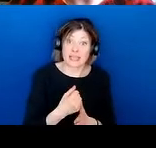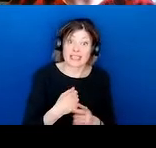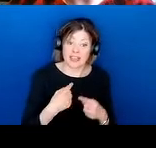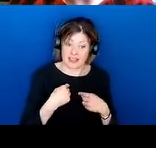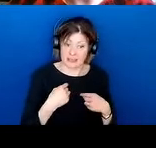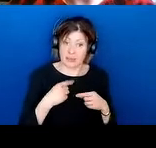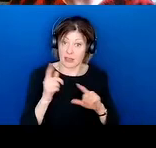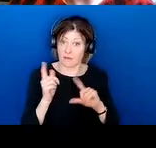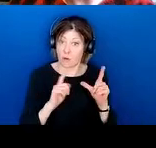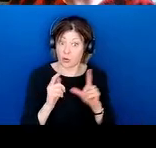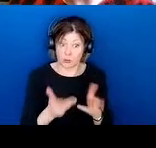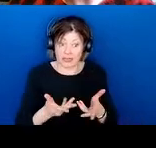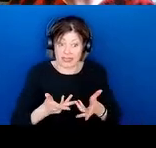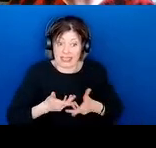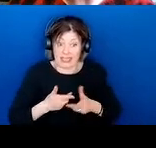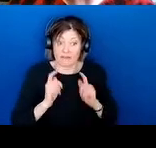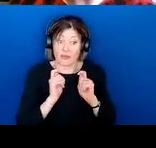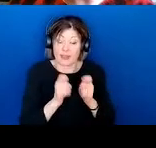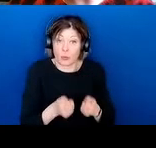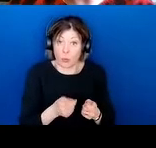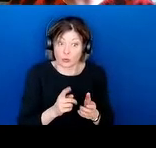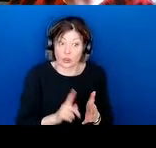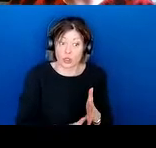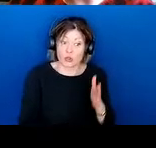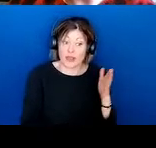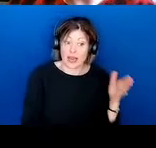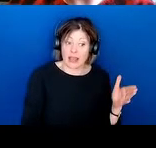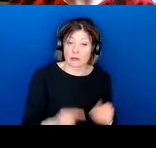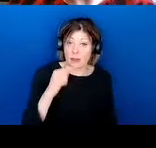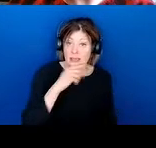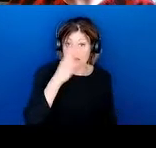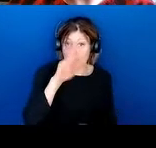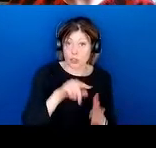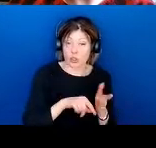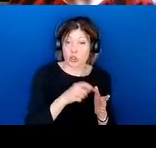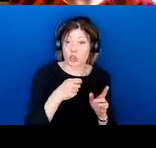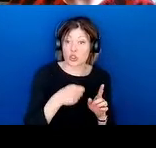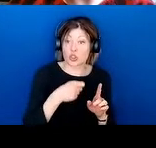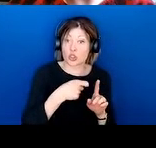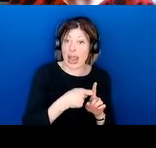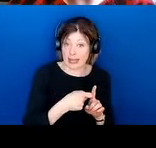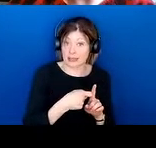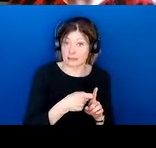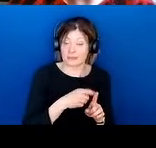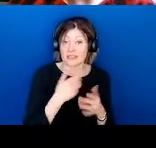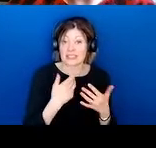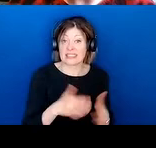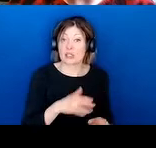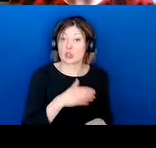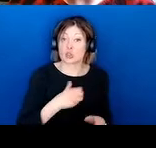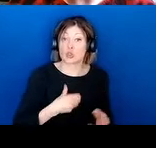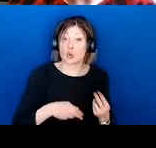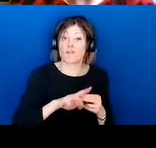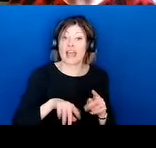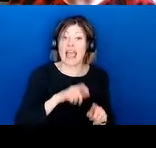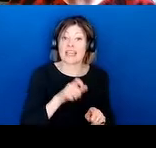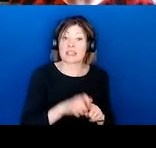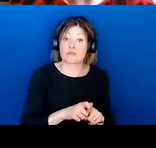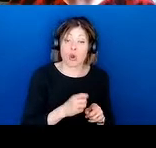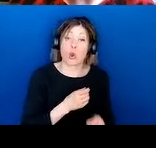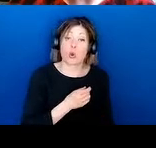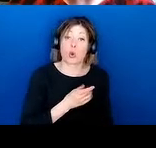award. To the left is my son Jack, who completed his Duke of Edinburgh Gold Award by